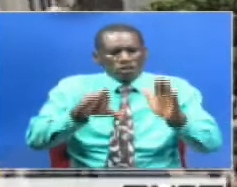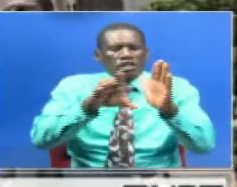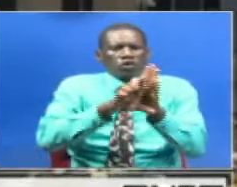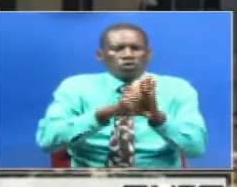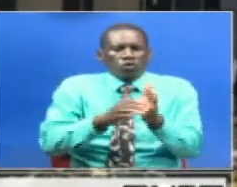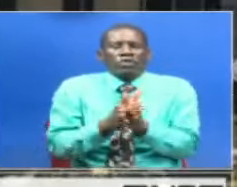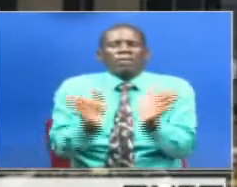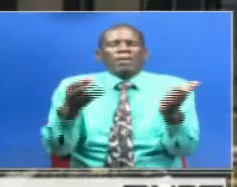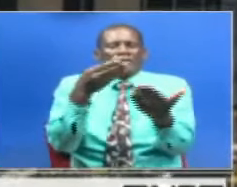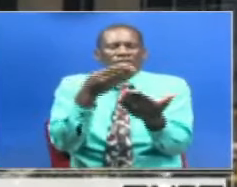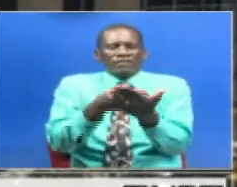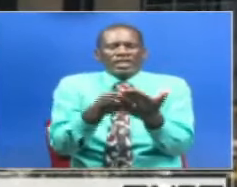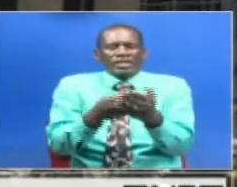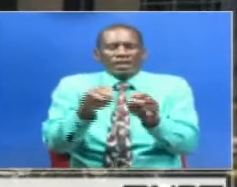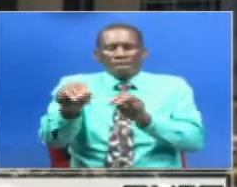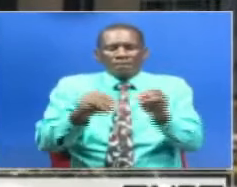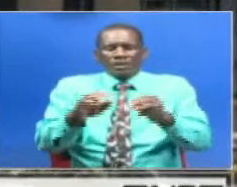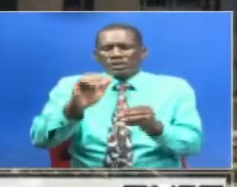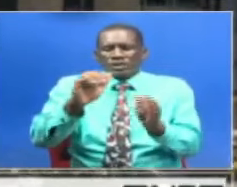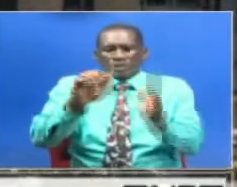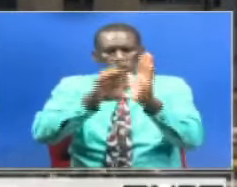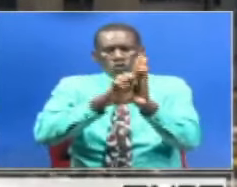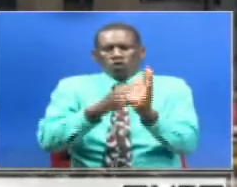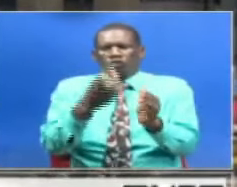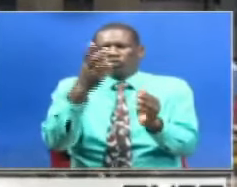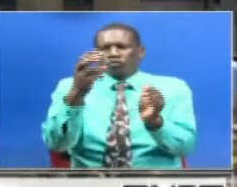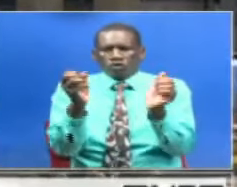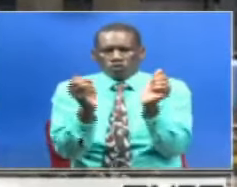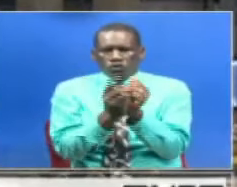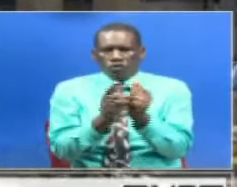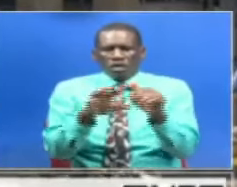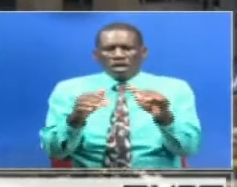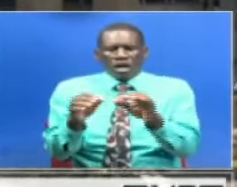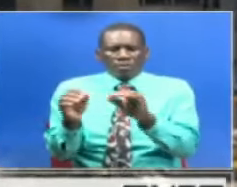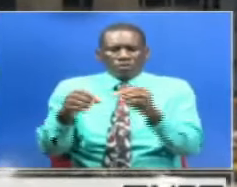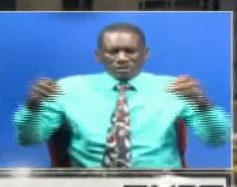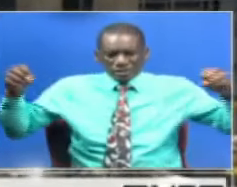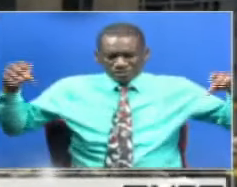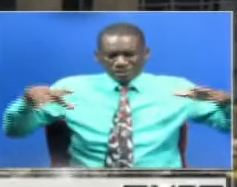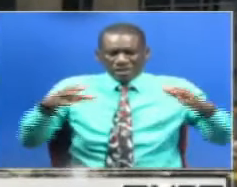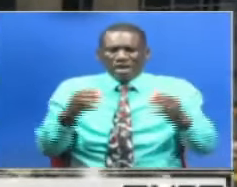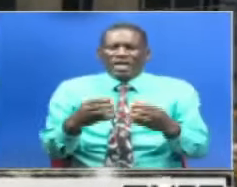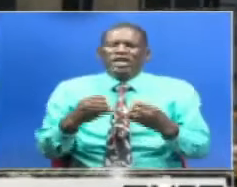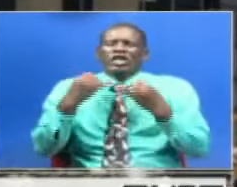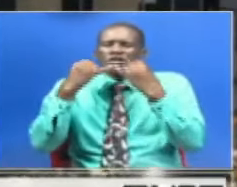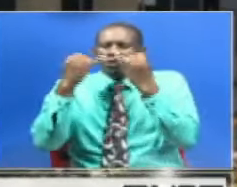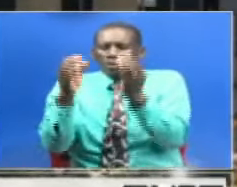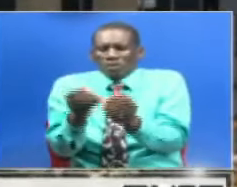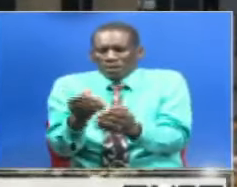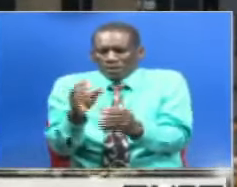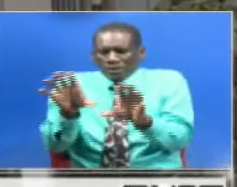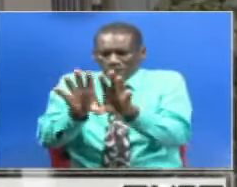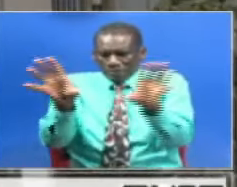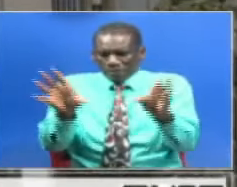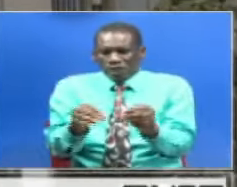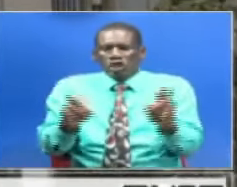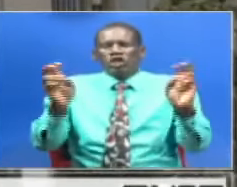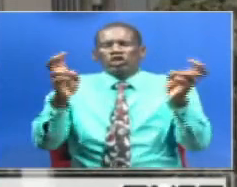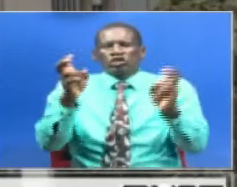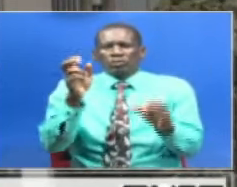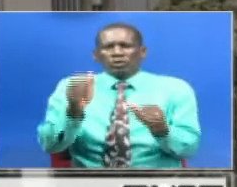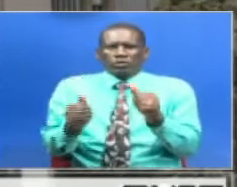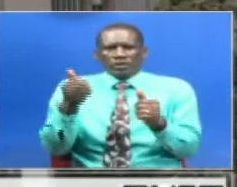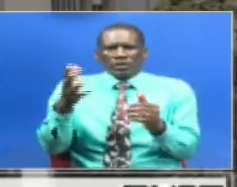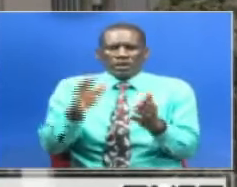Public Finance Management Act of 2012 with regard to transparency and disclosure of expenses. Among the top expenses incurred